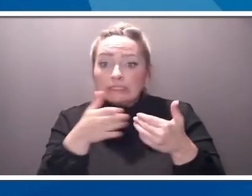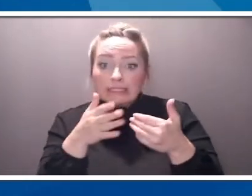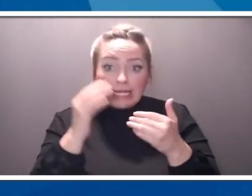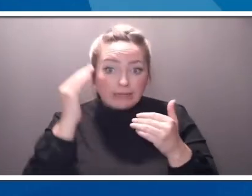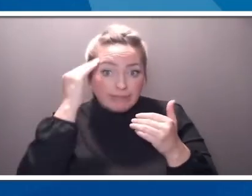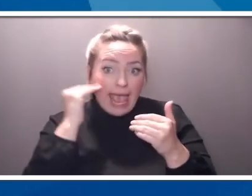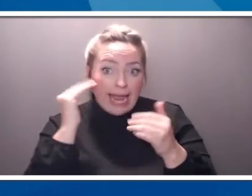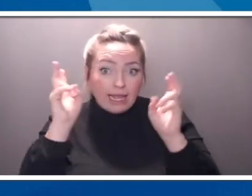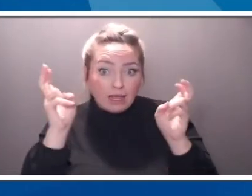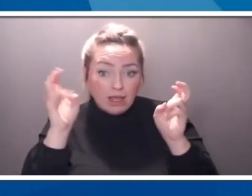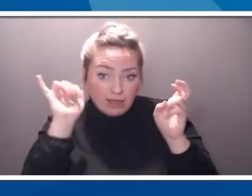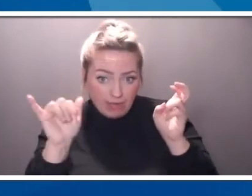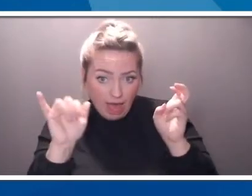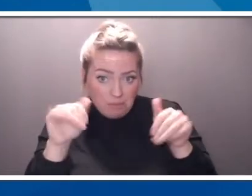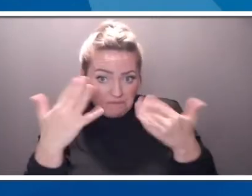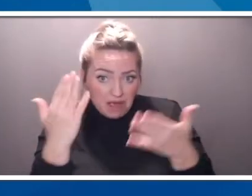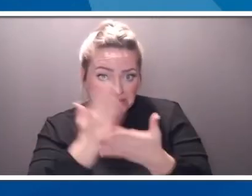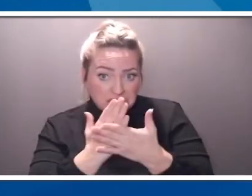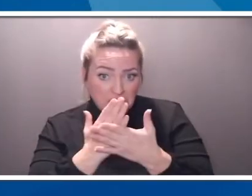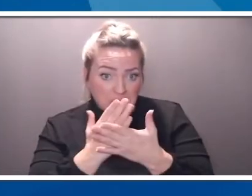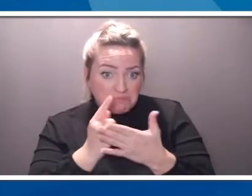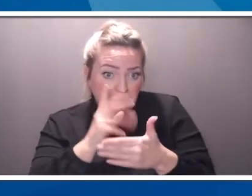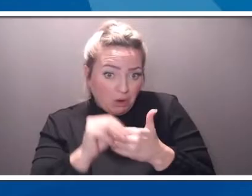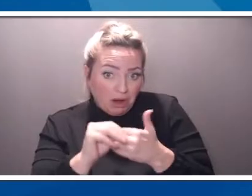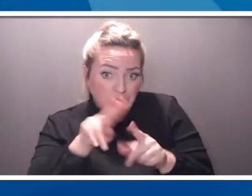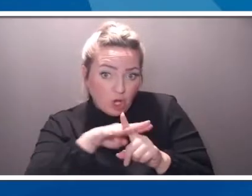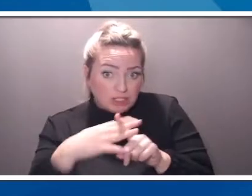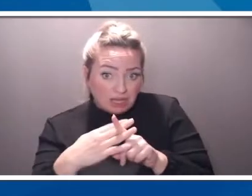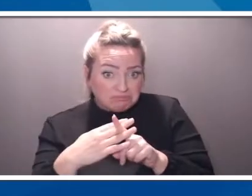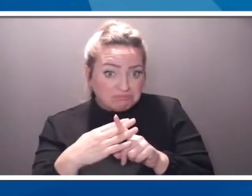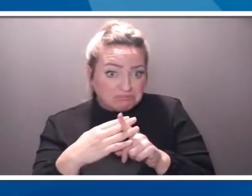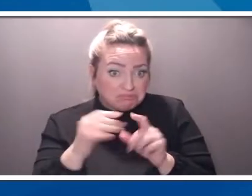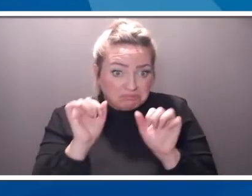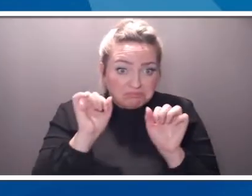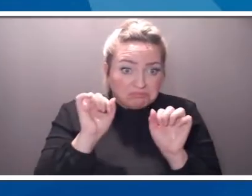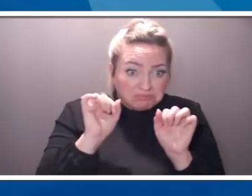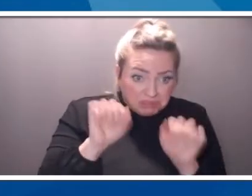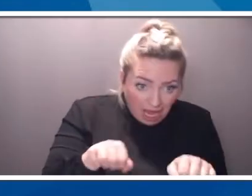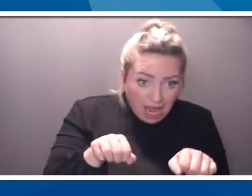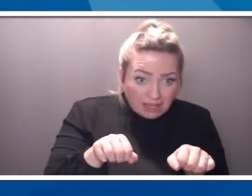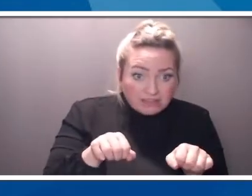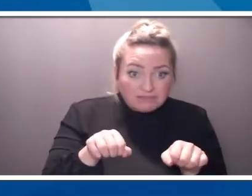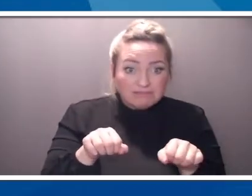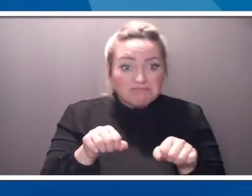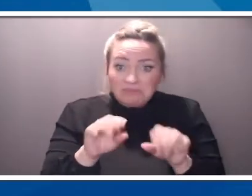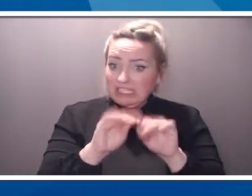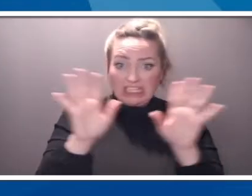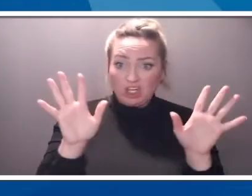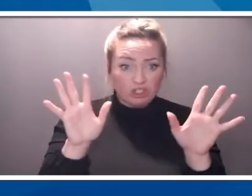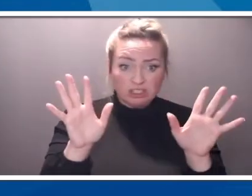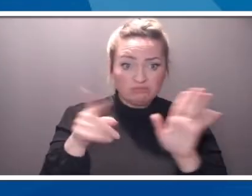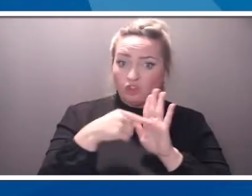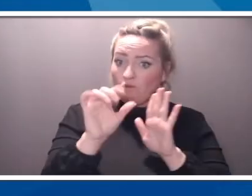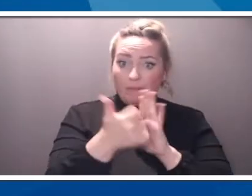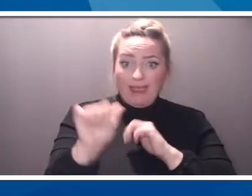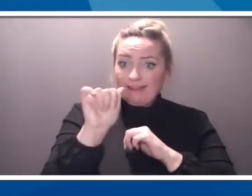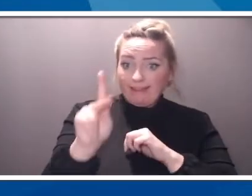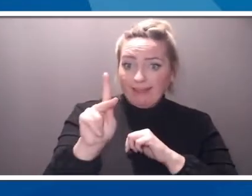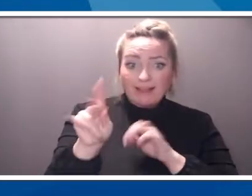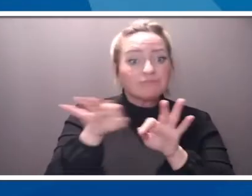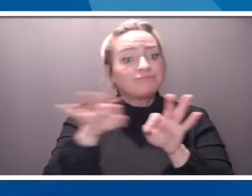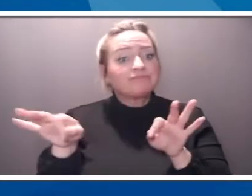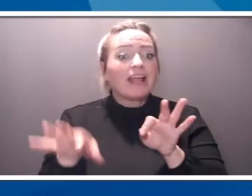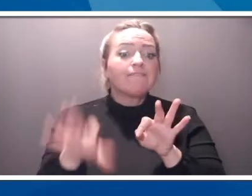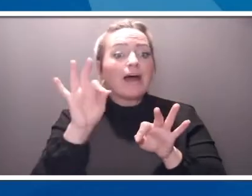if there is a preceding heading, does that provide some kind of programmatic context? Because I can unambiguously, from,